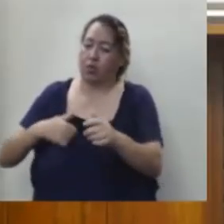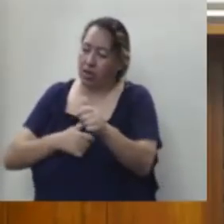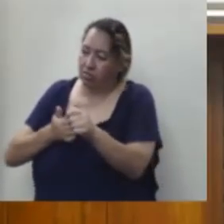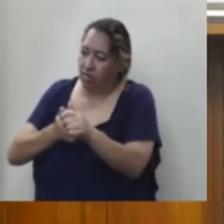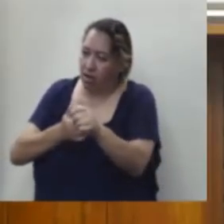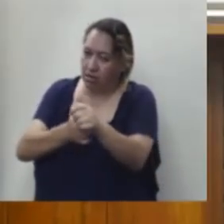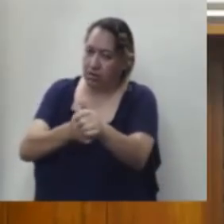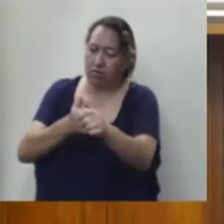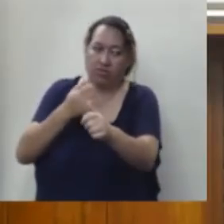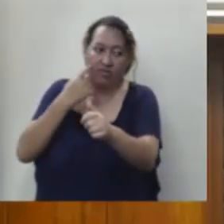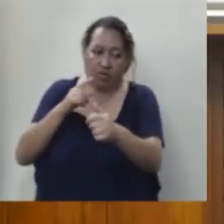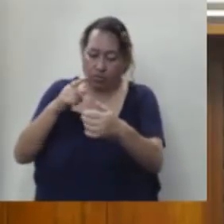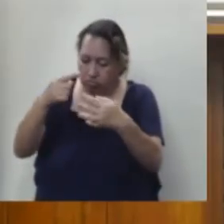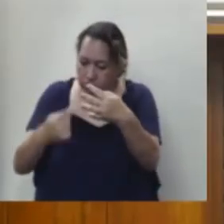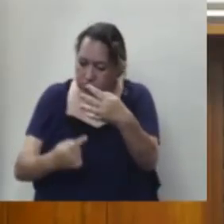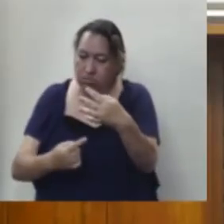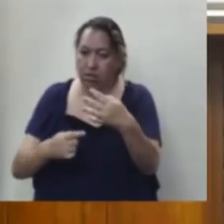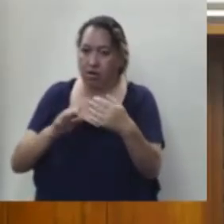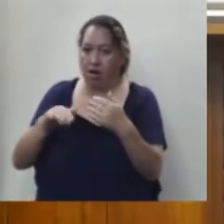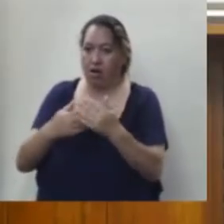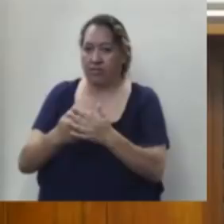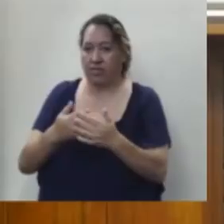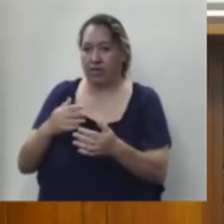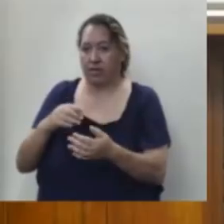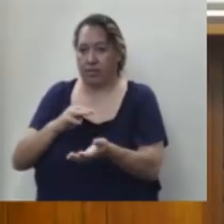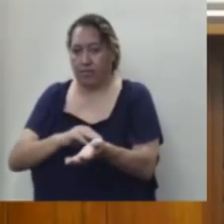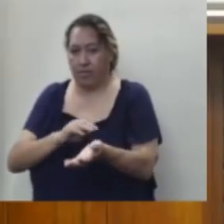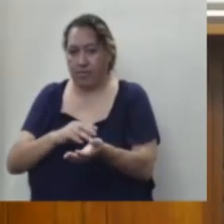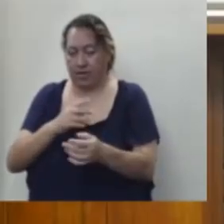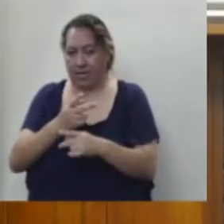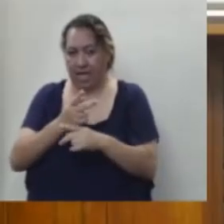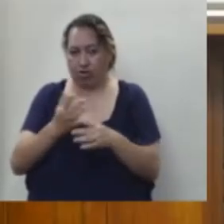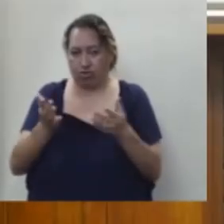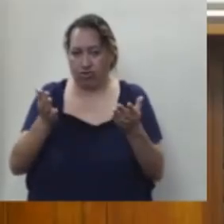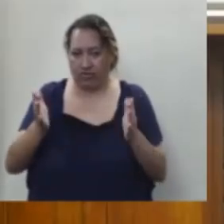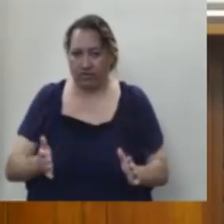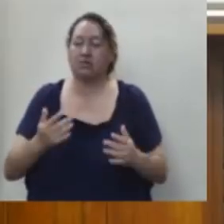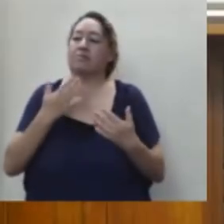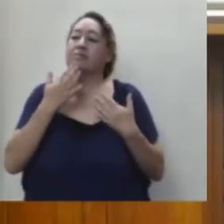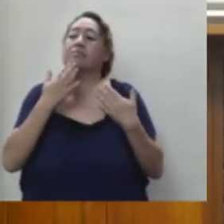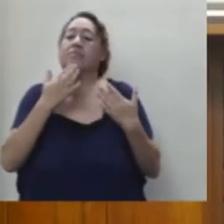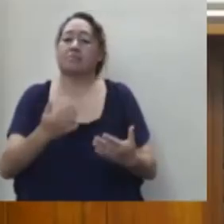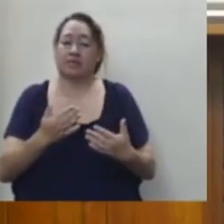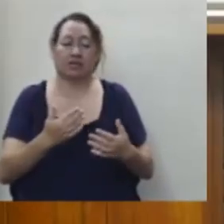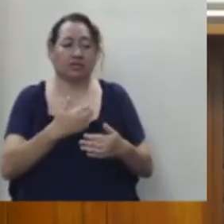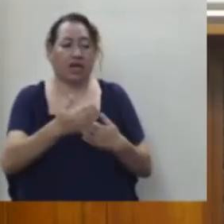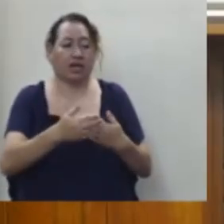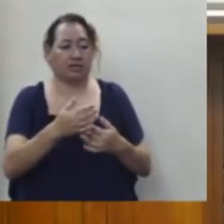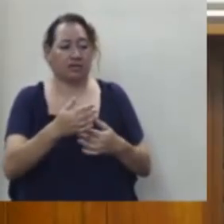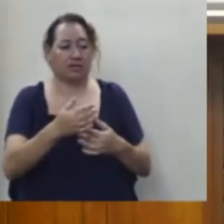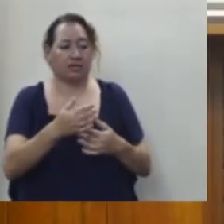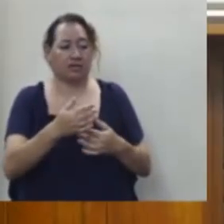Services. Thank you. Thank you. Next is I-94, Adrian.